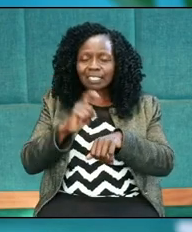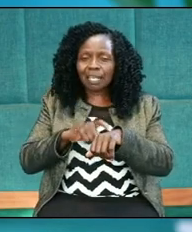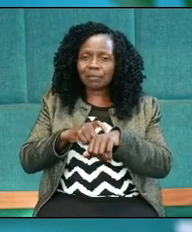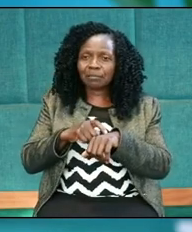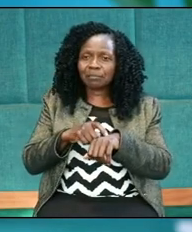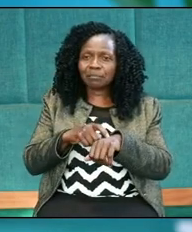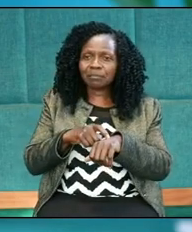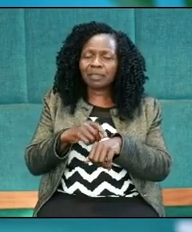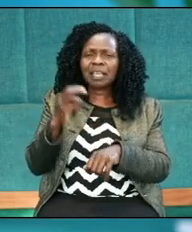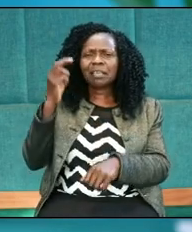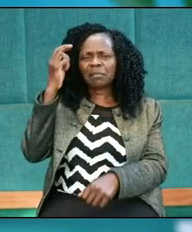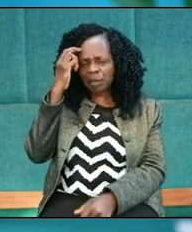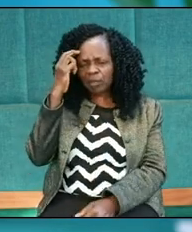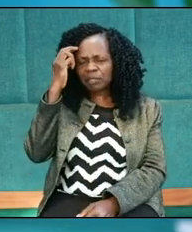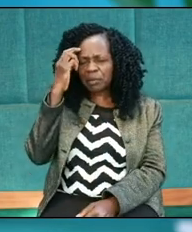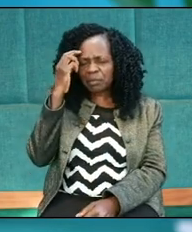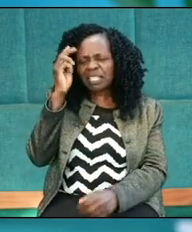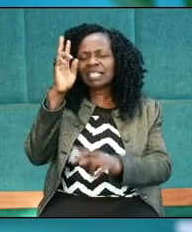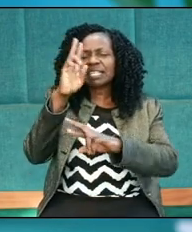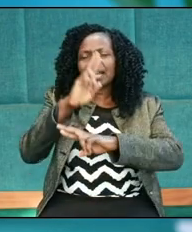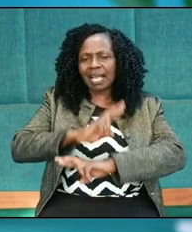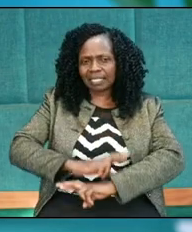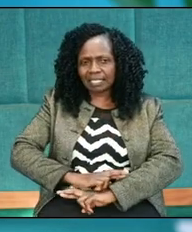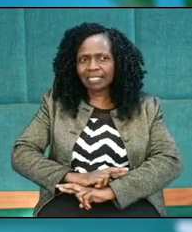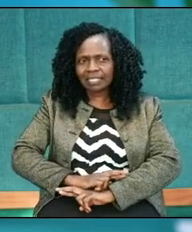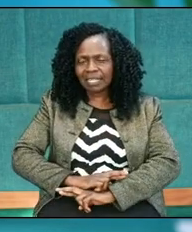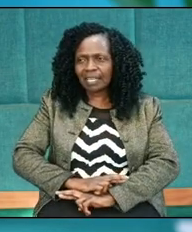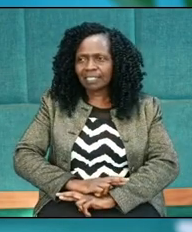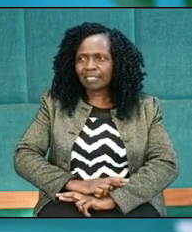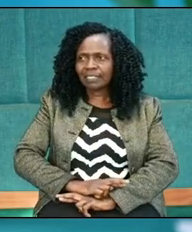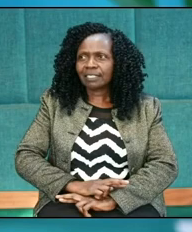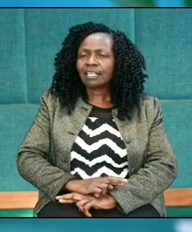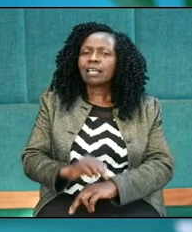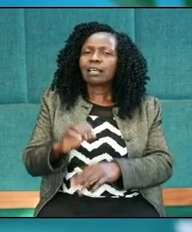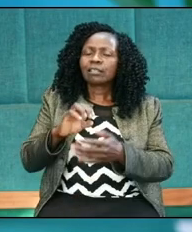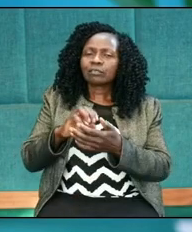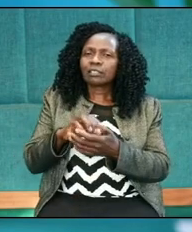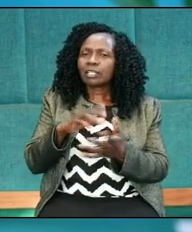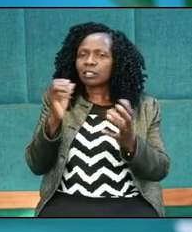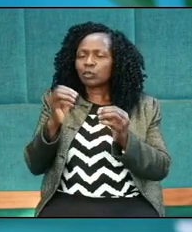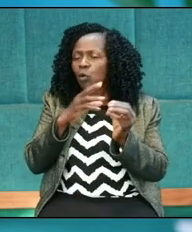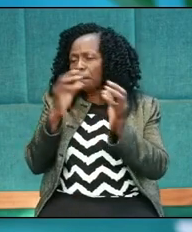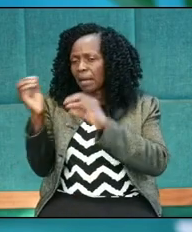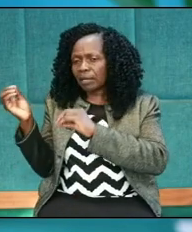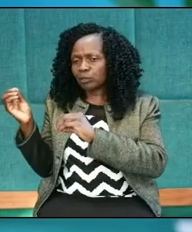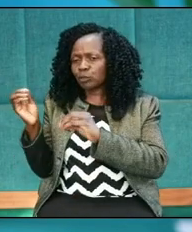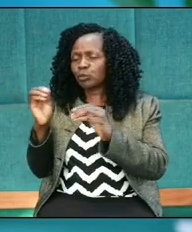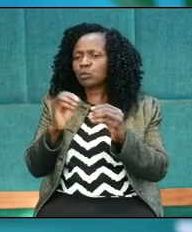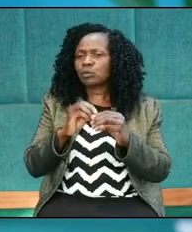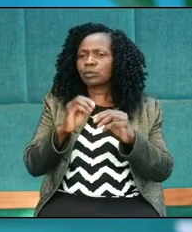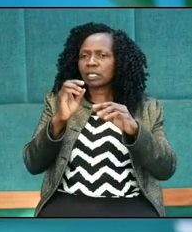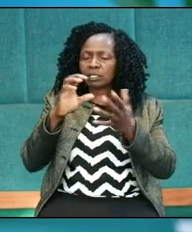To relax. Let us not always die on the situation which we find hopeless.